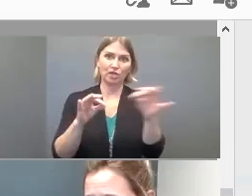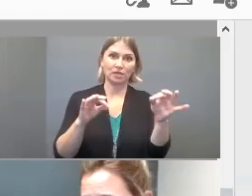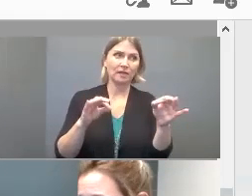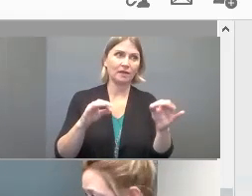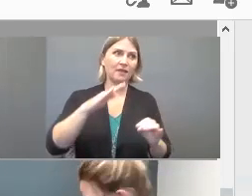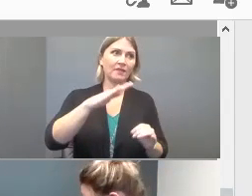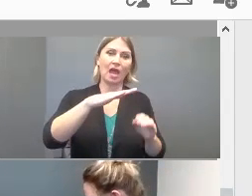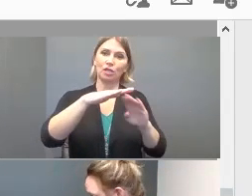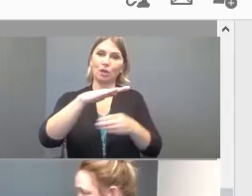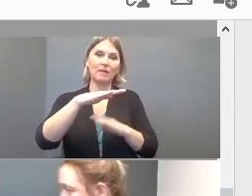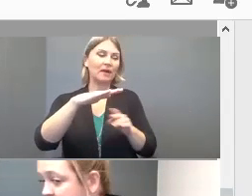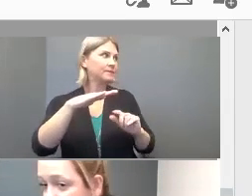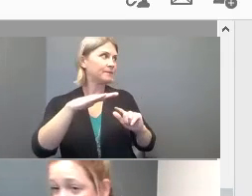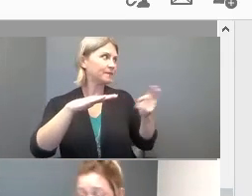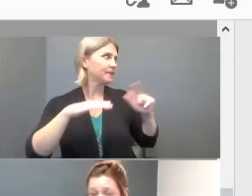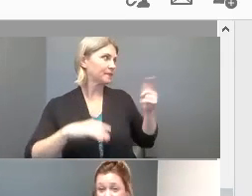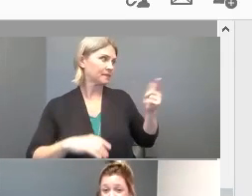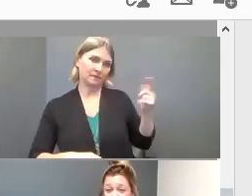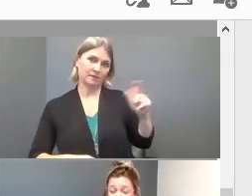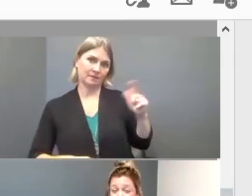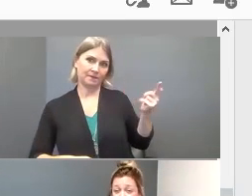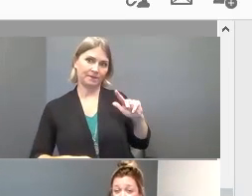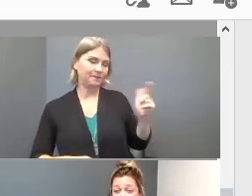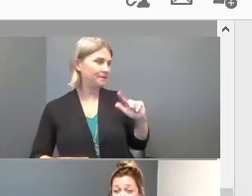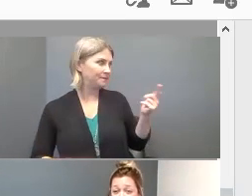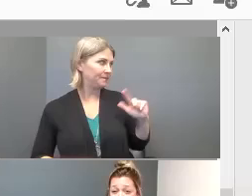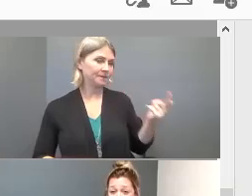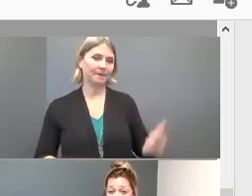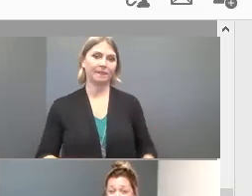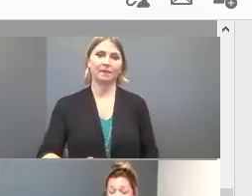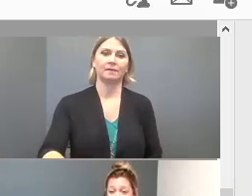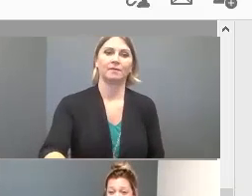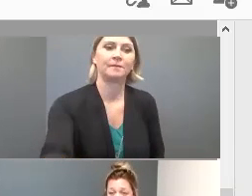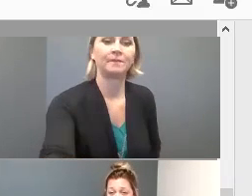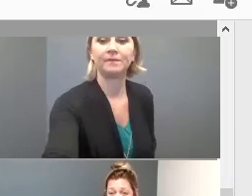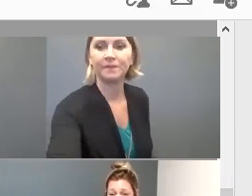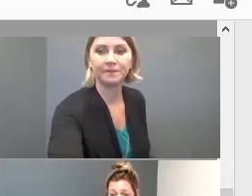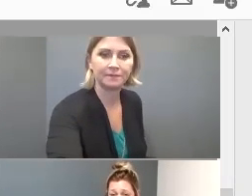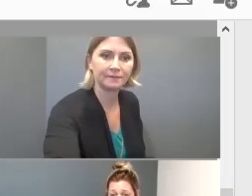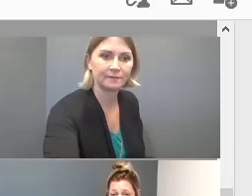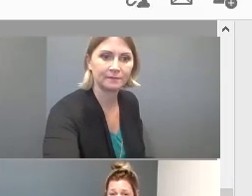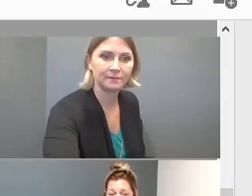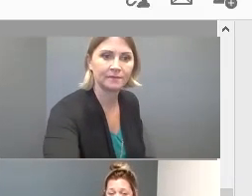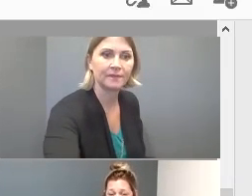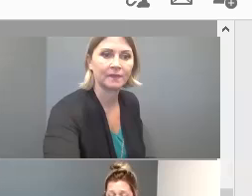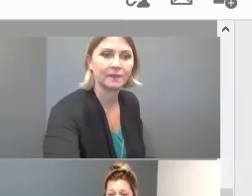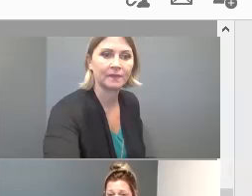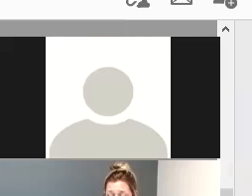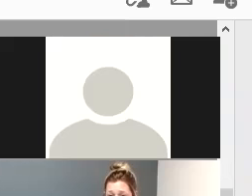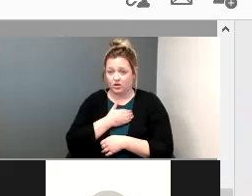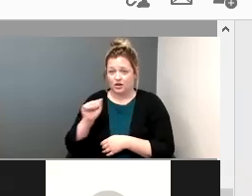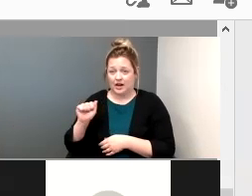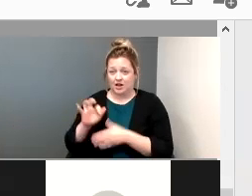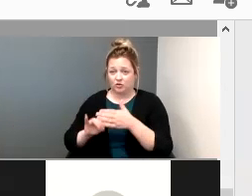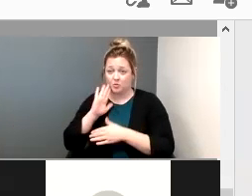means that we have a particular equation and our algorithm will always grow faster than our